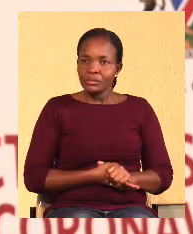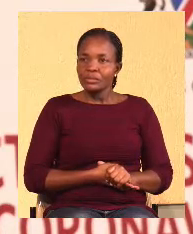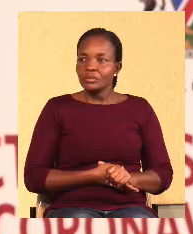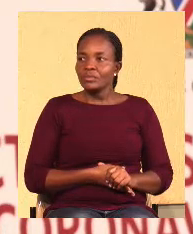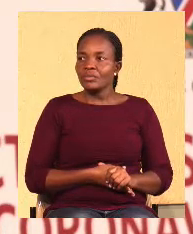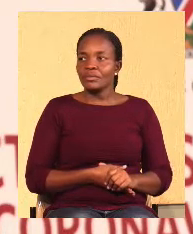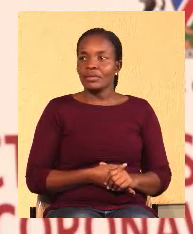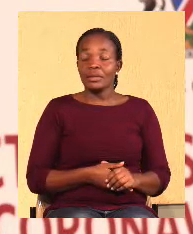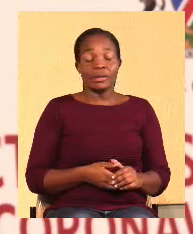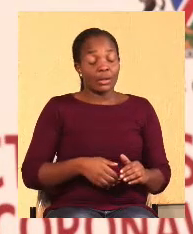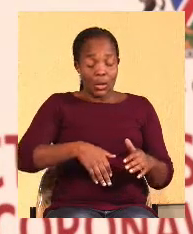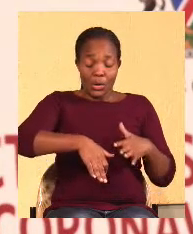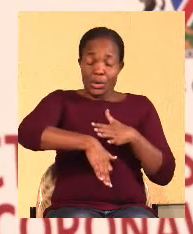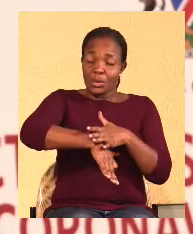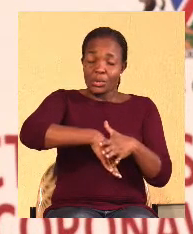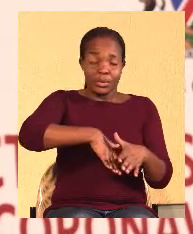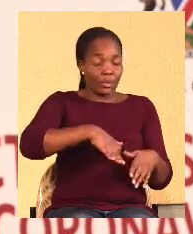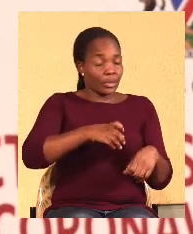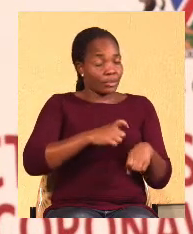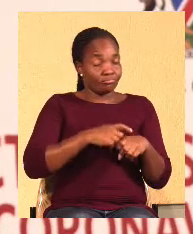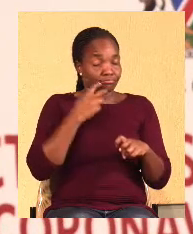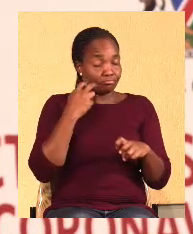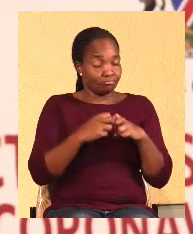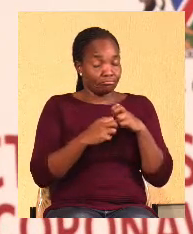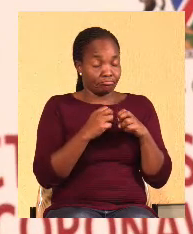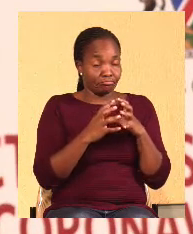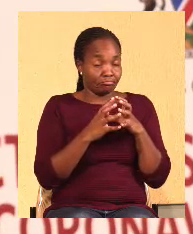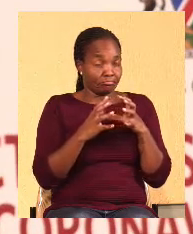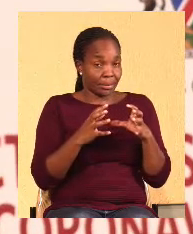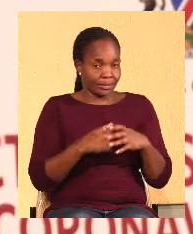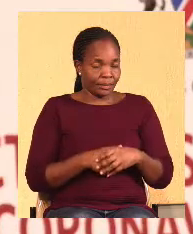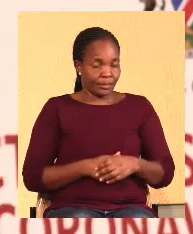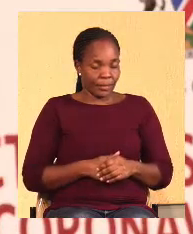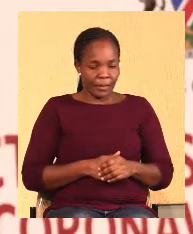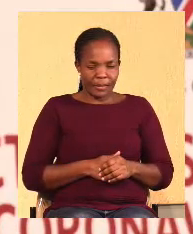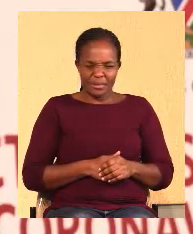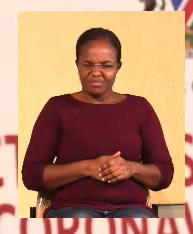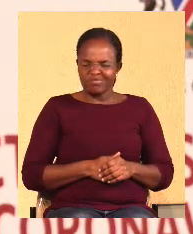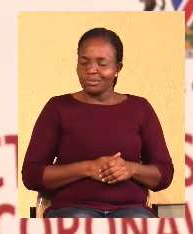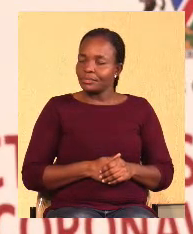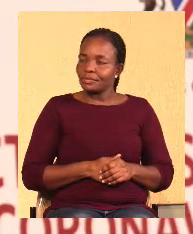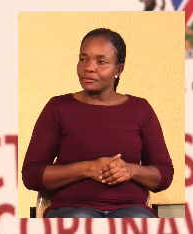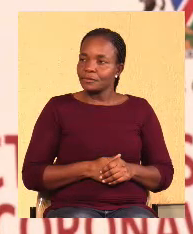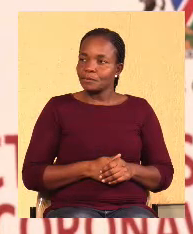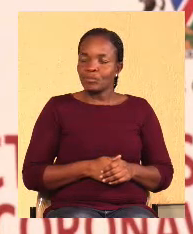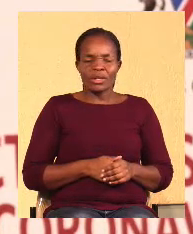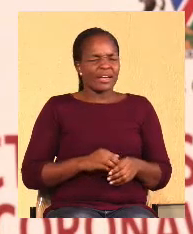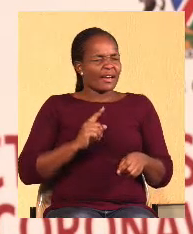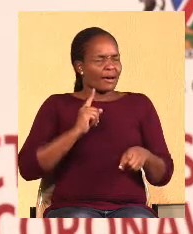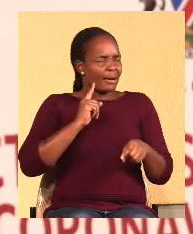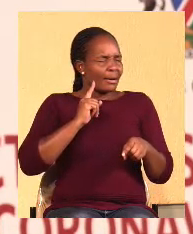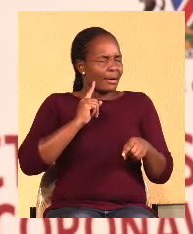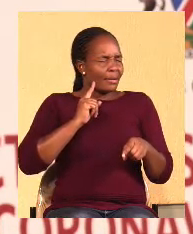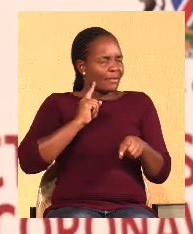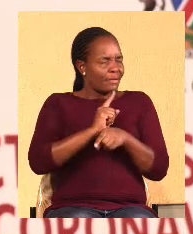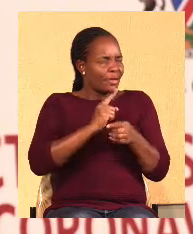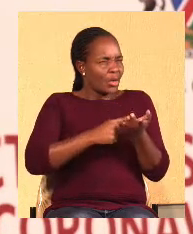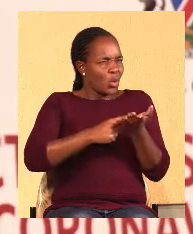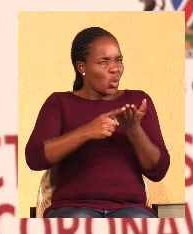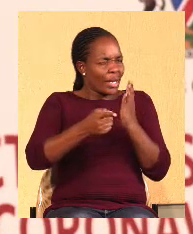accepting situation, because the first week during the lockdown,